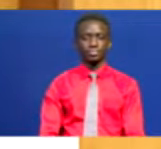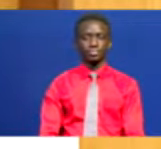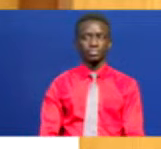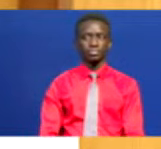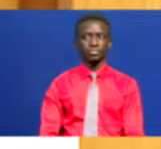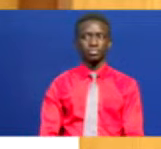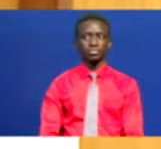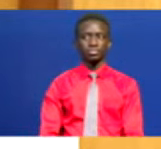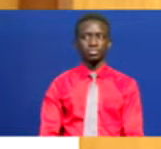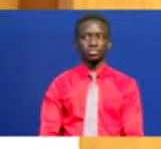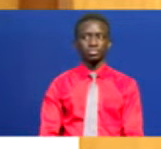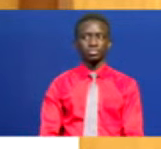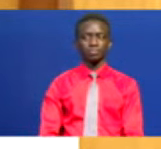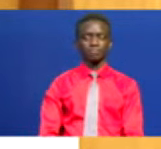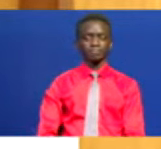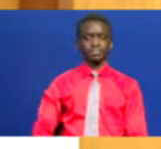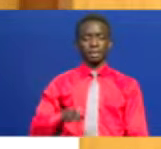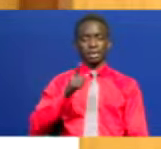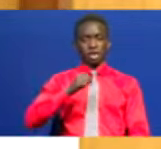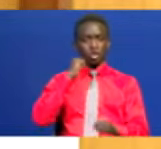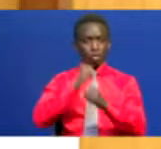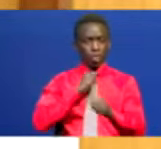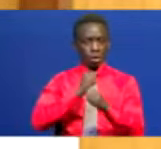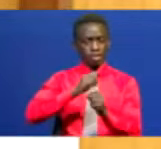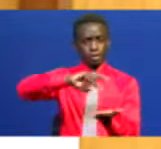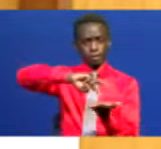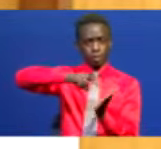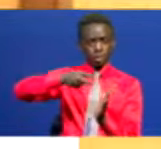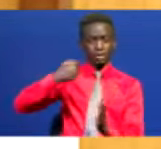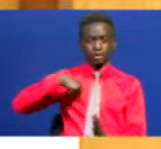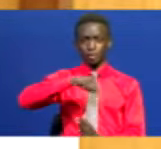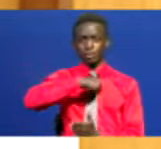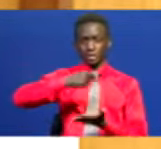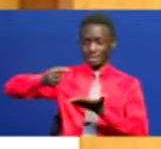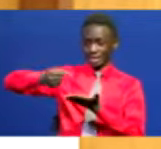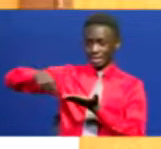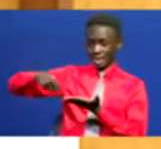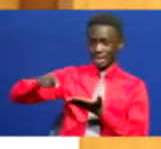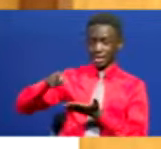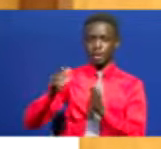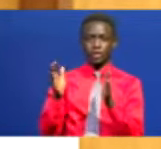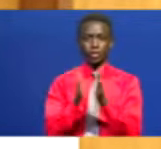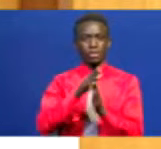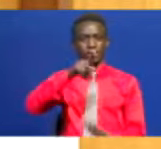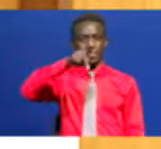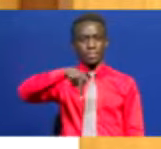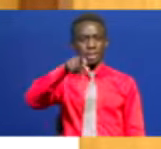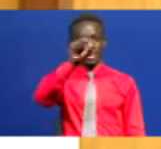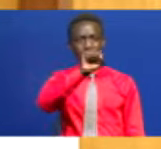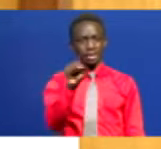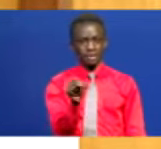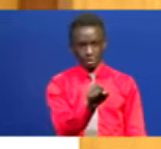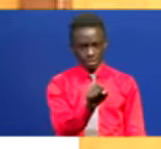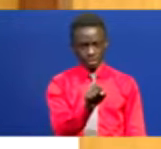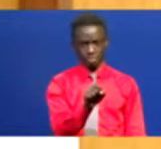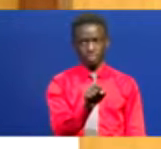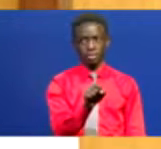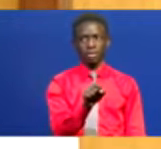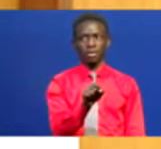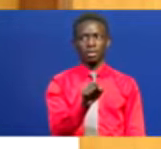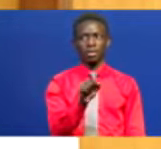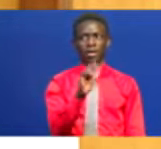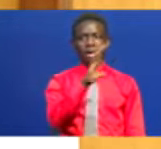The performance contract that we are signing, or we have just signed, with the principal secretaries and